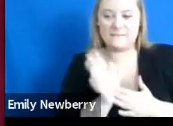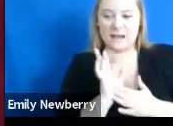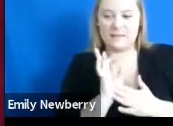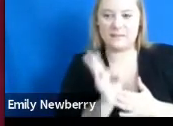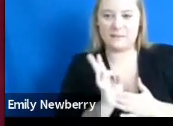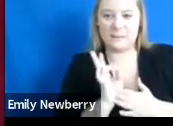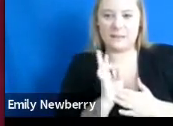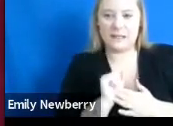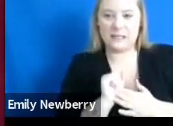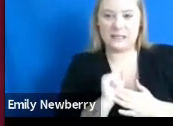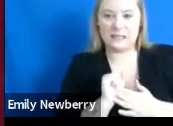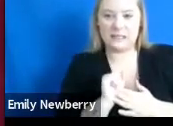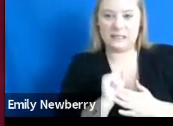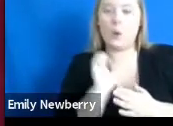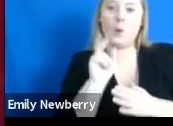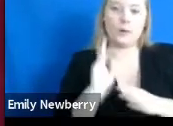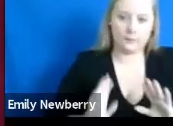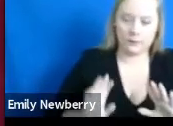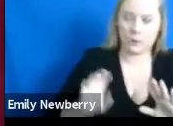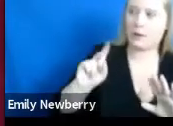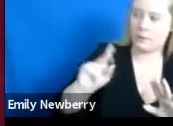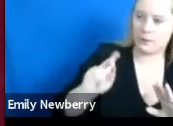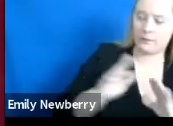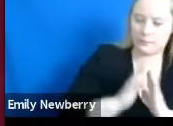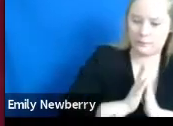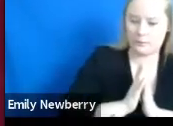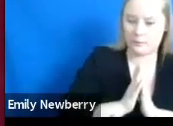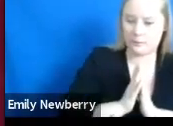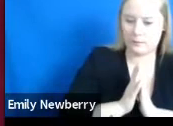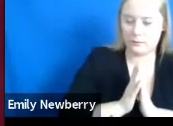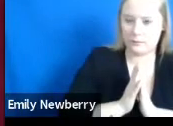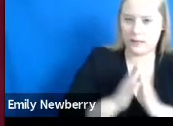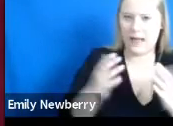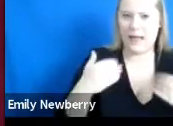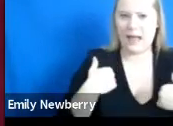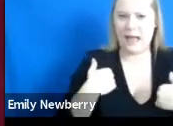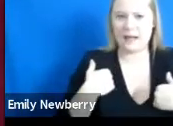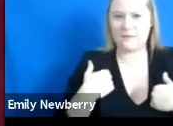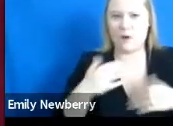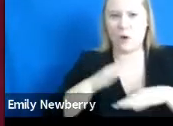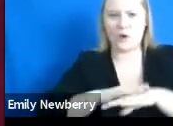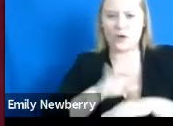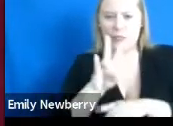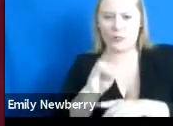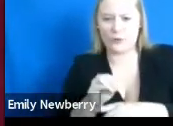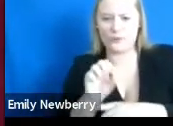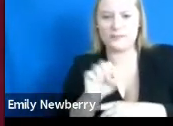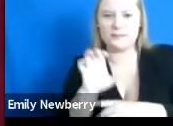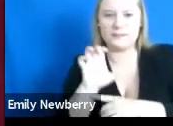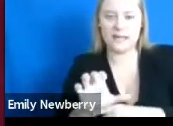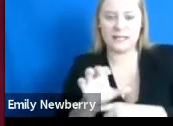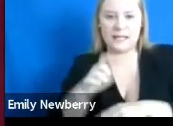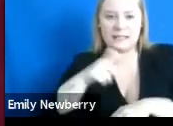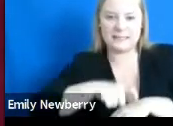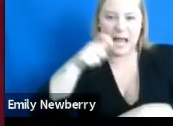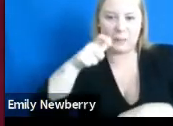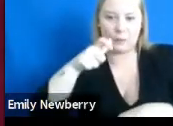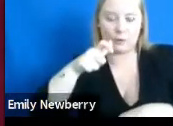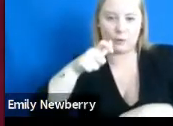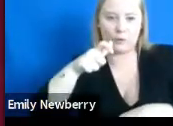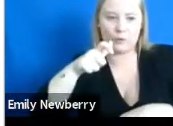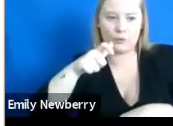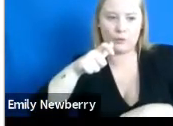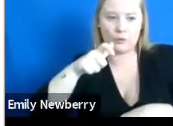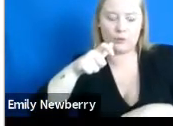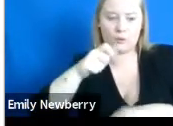minutes. Okay. Roughly. So I have these slides on a 30-second timer. Oh, okay. It should end